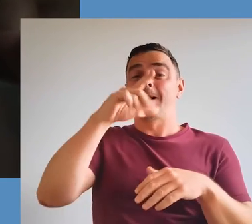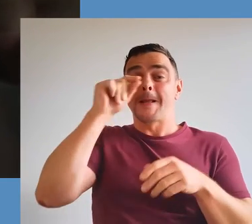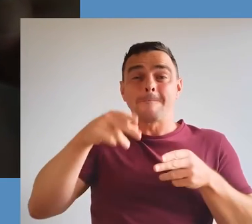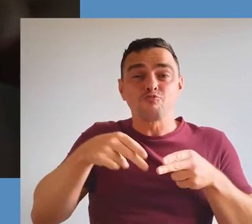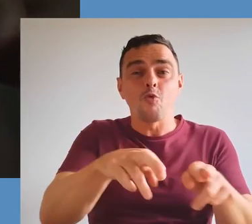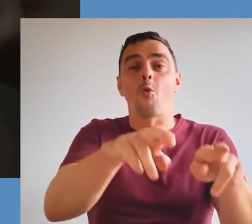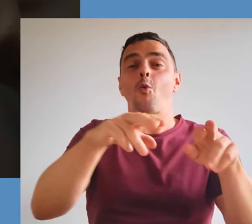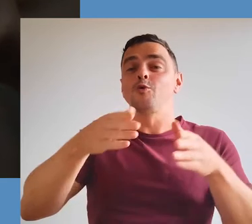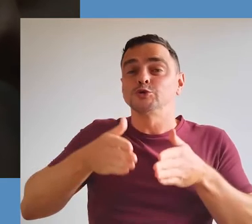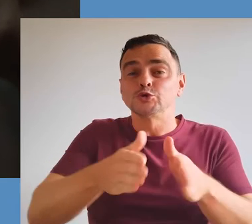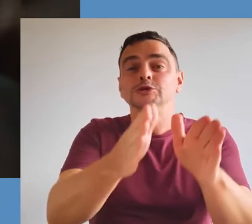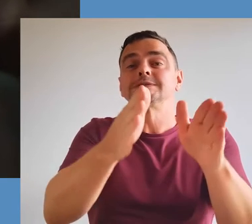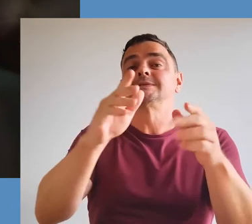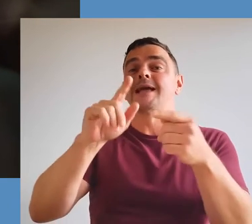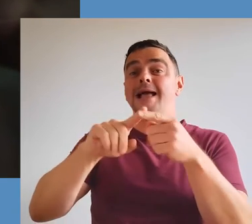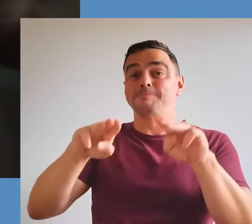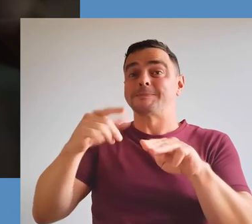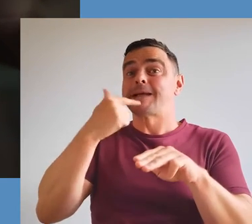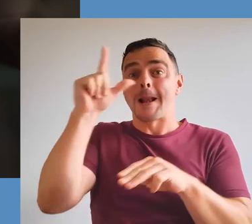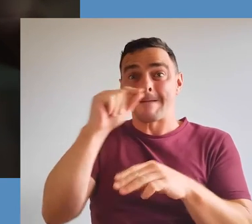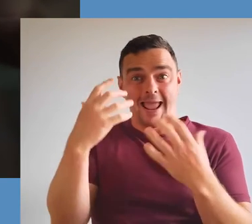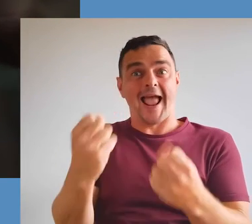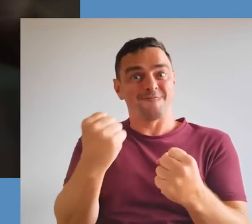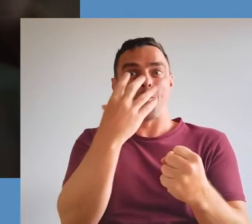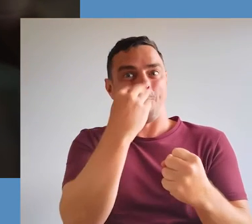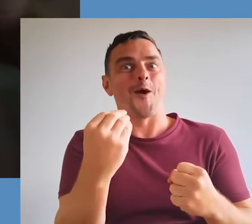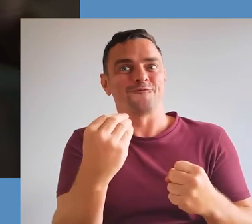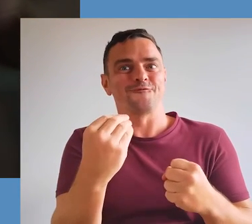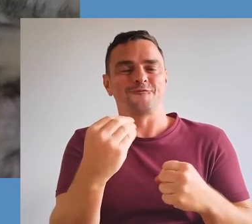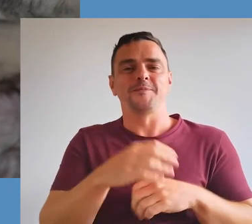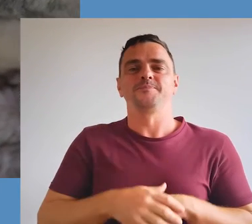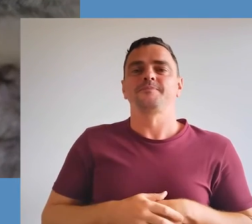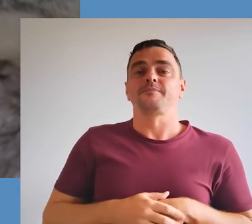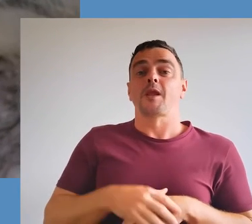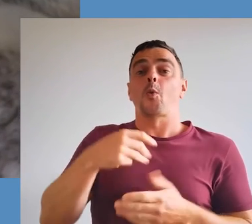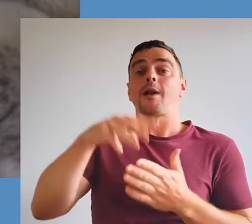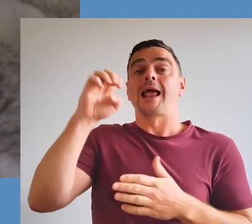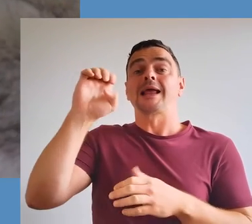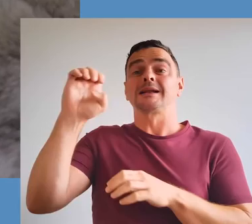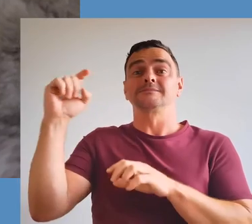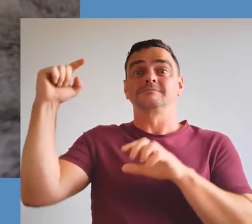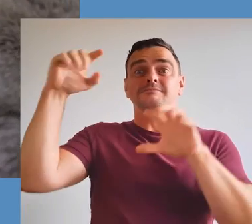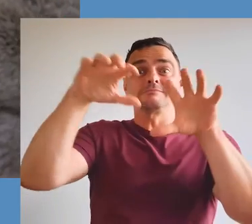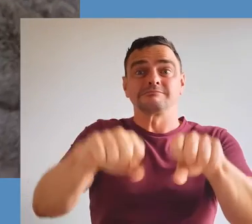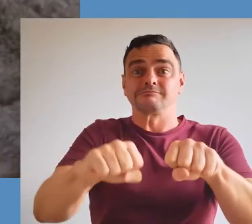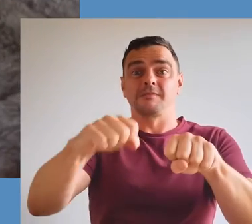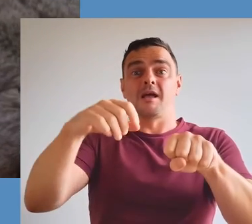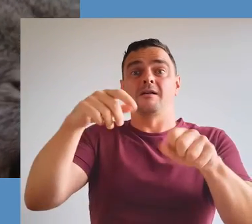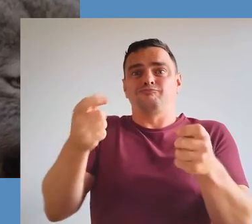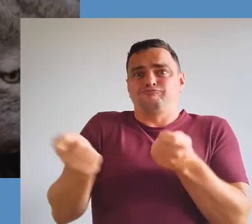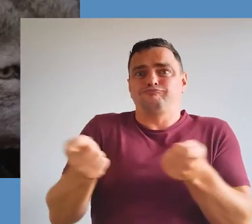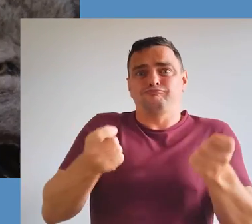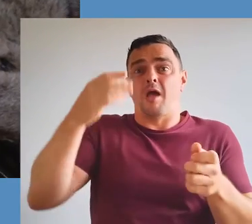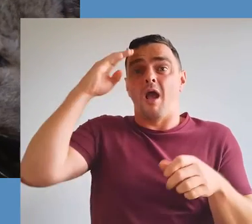Ireland as a bad thing and they began to try and get rid of them. Rewards were offered to